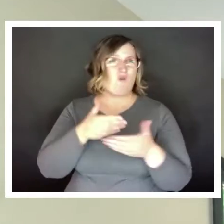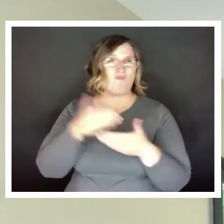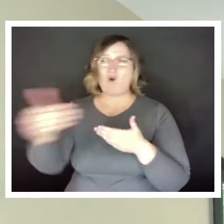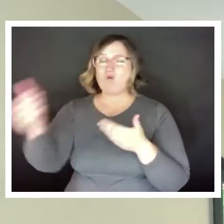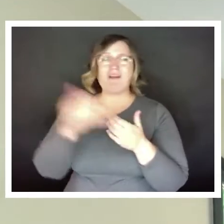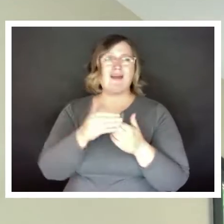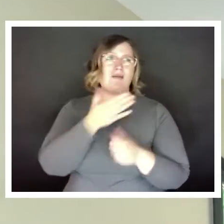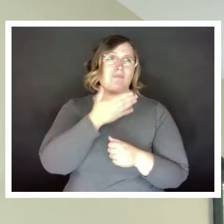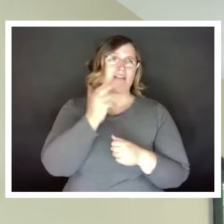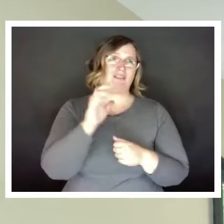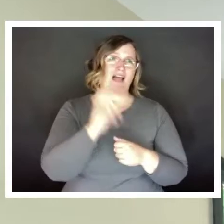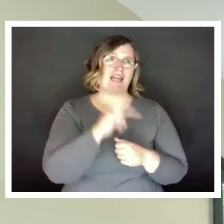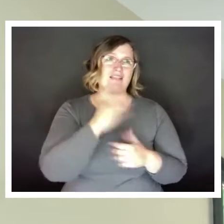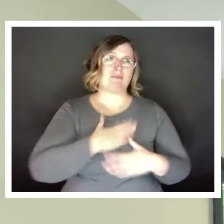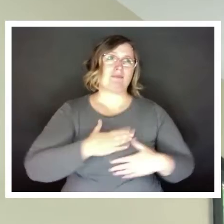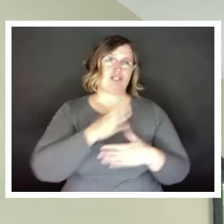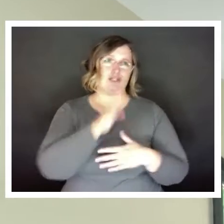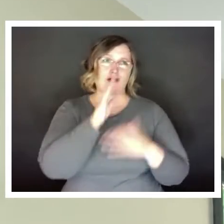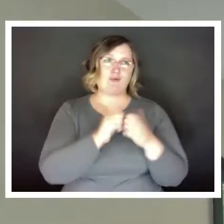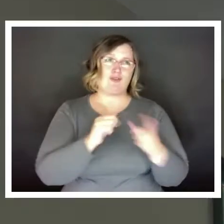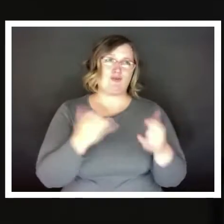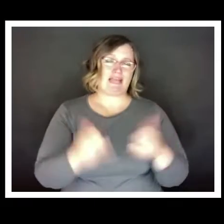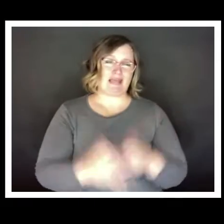it's a pleasure to talk with you today.